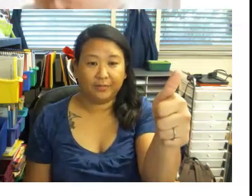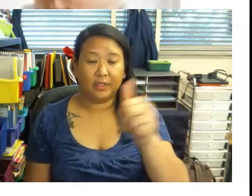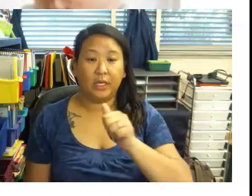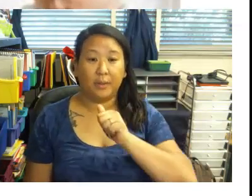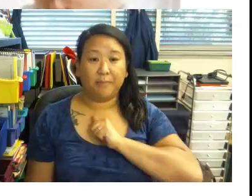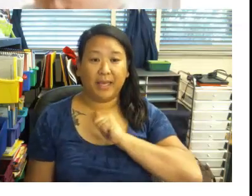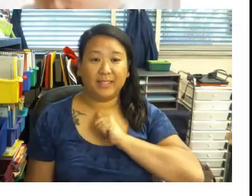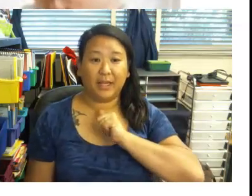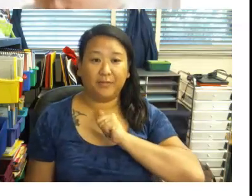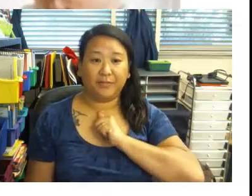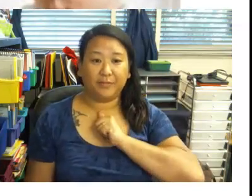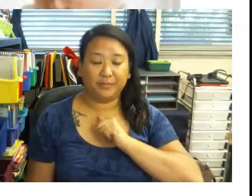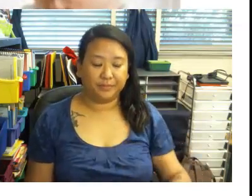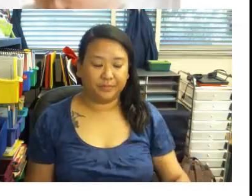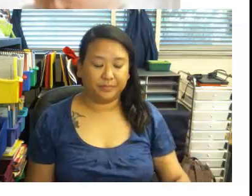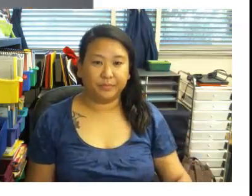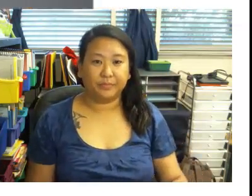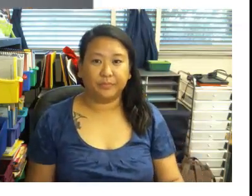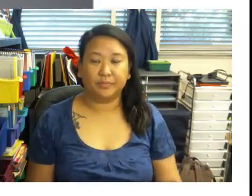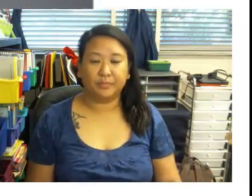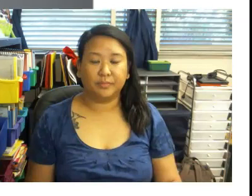Yourself, myself.